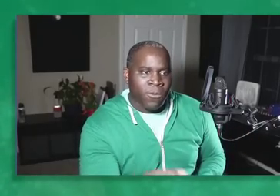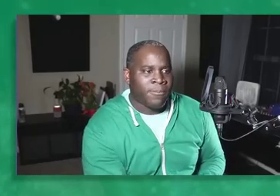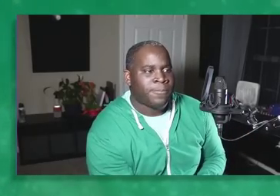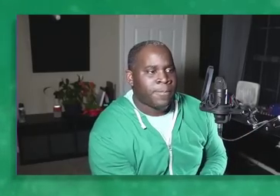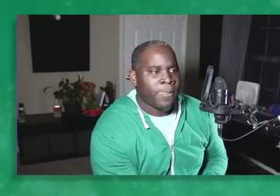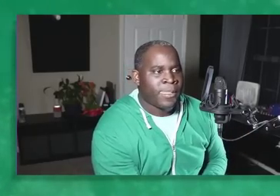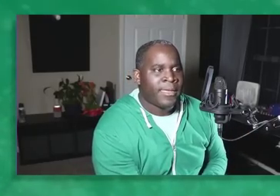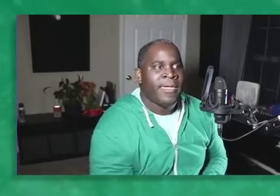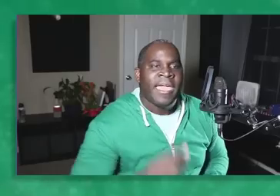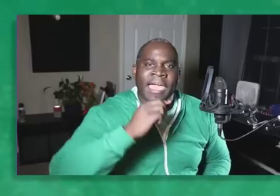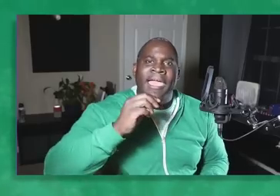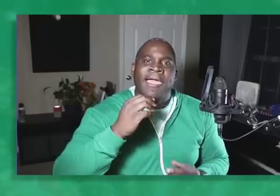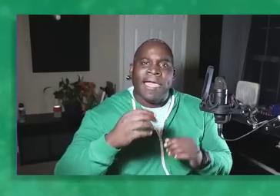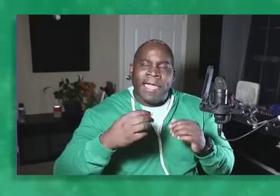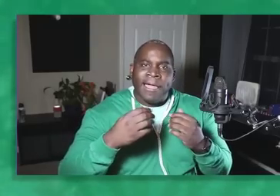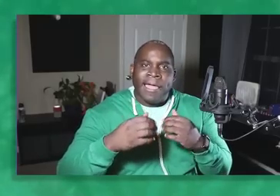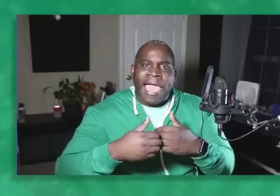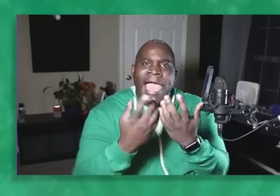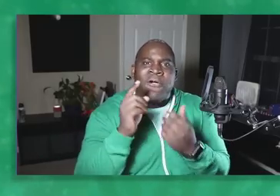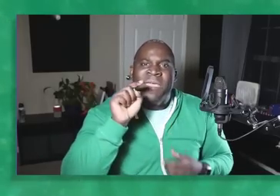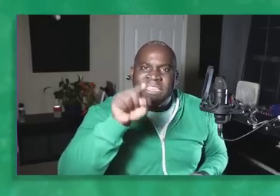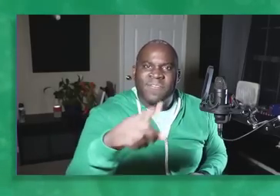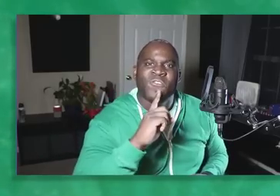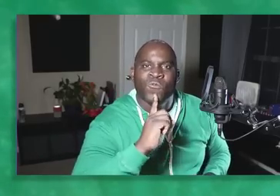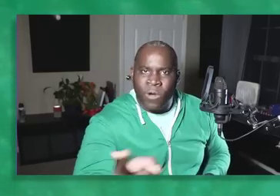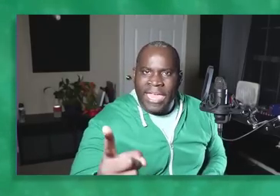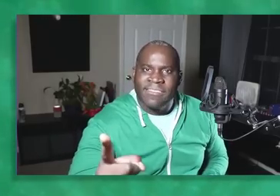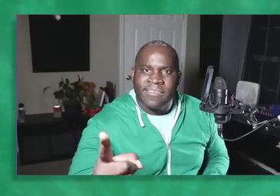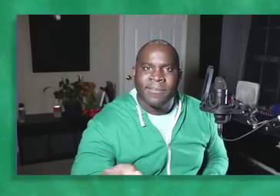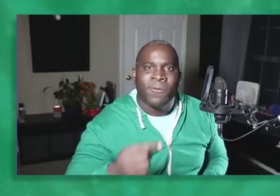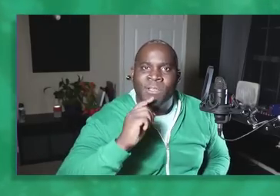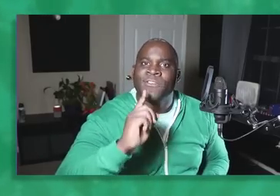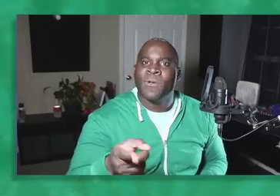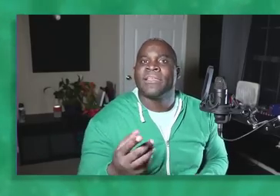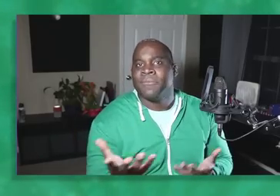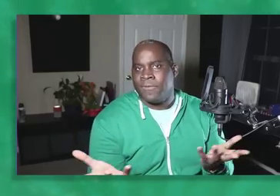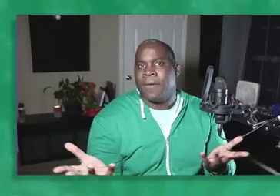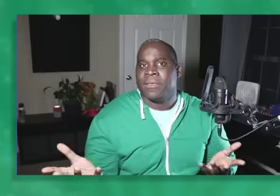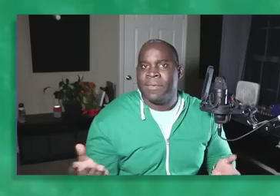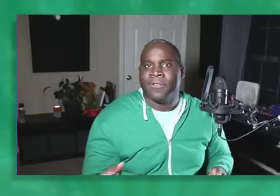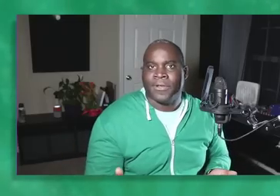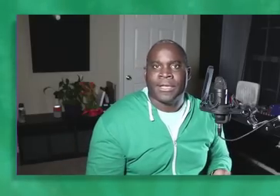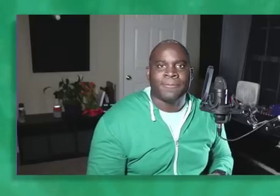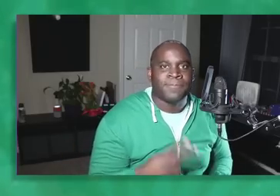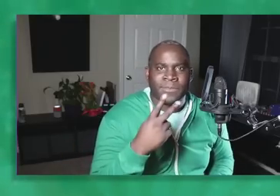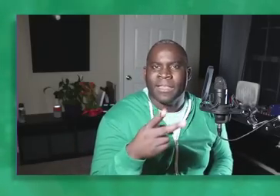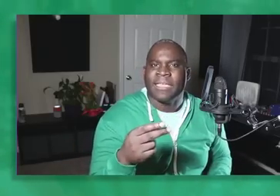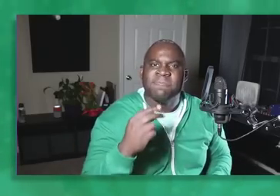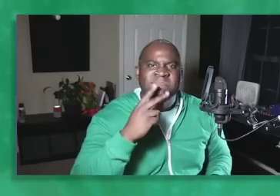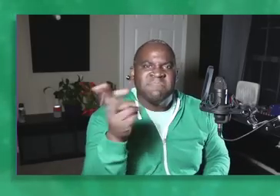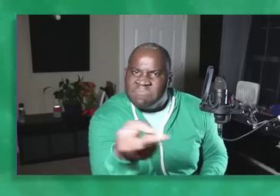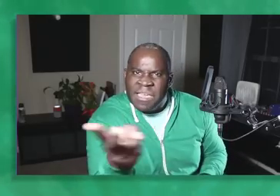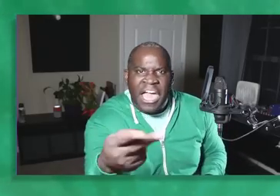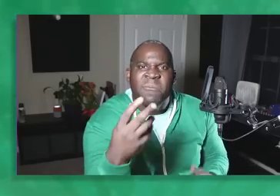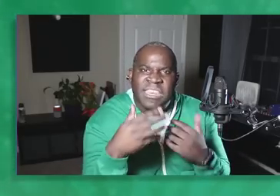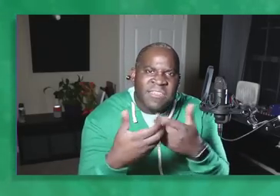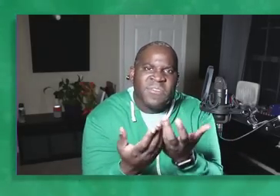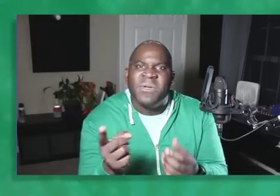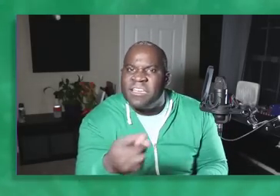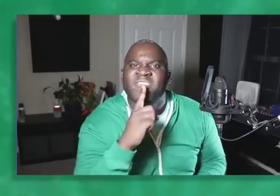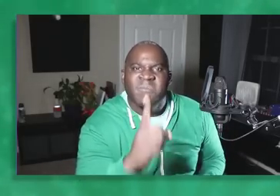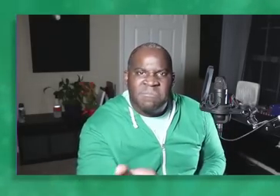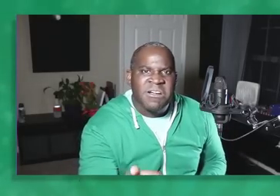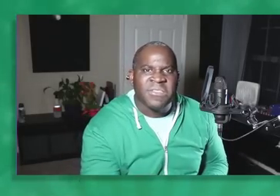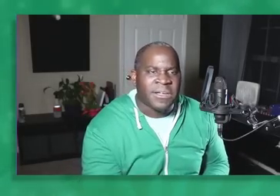How many of you? Did I say we? How many of you, right? What's the correct number for how many people are here? Like, how many